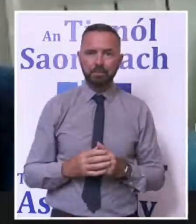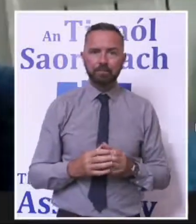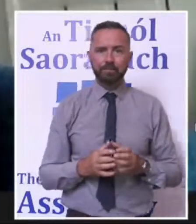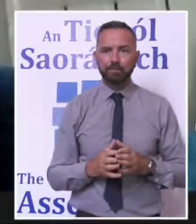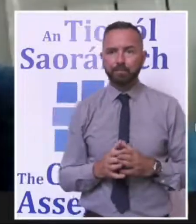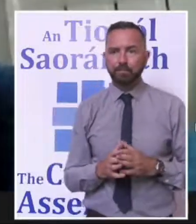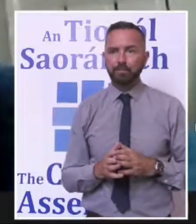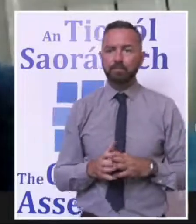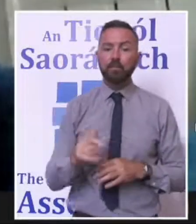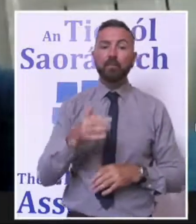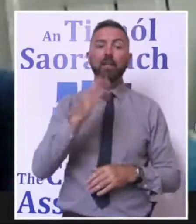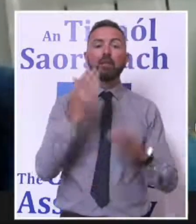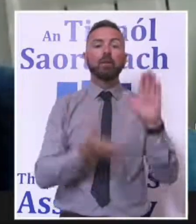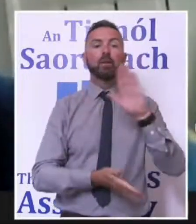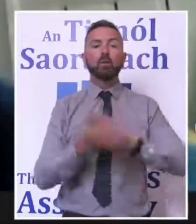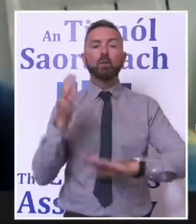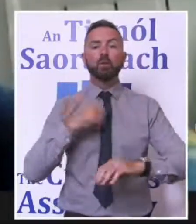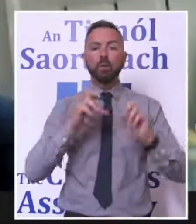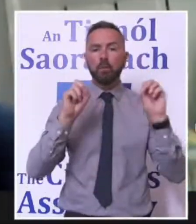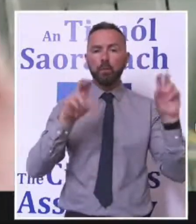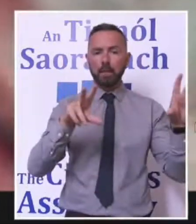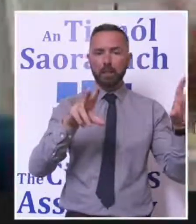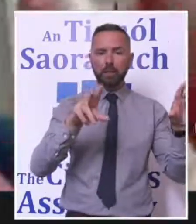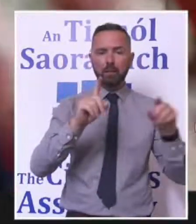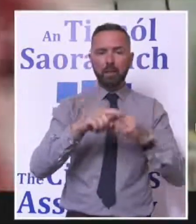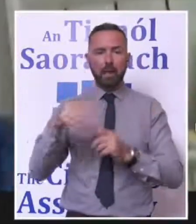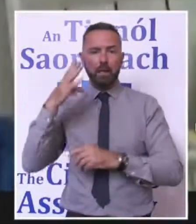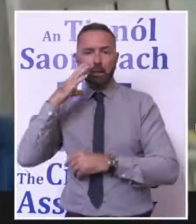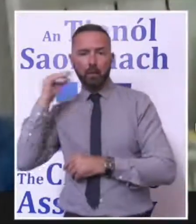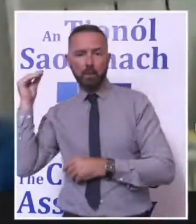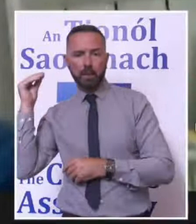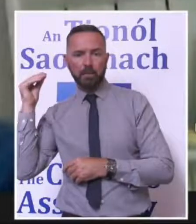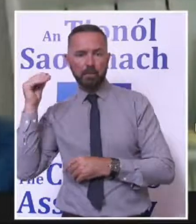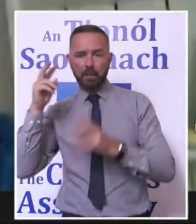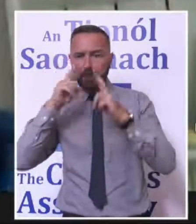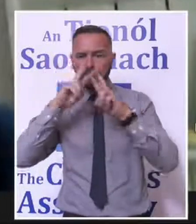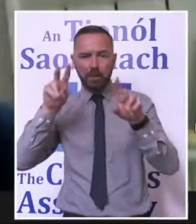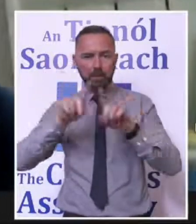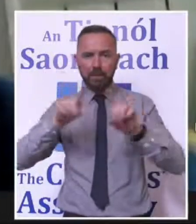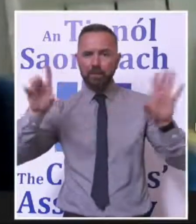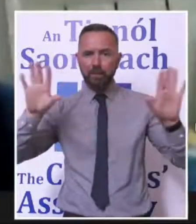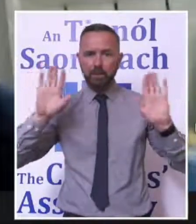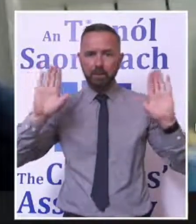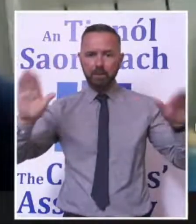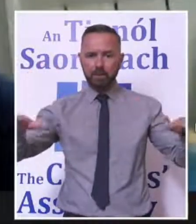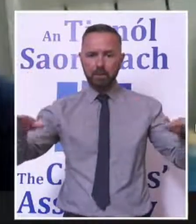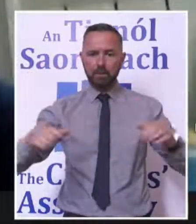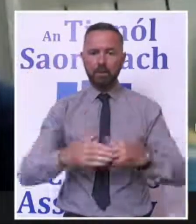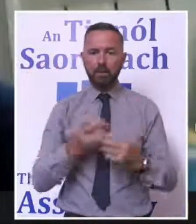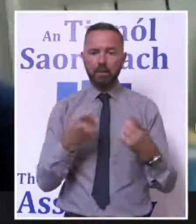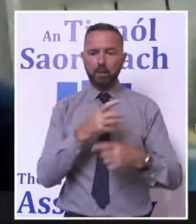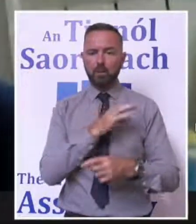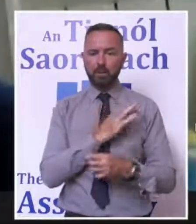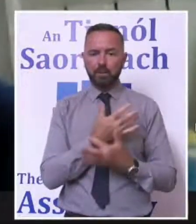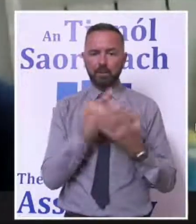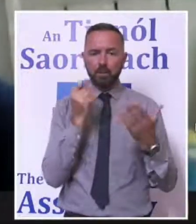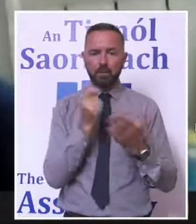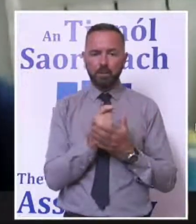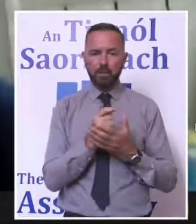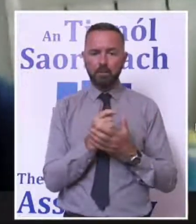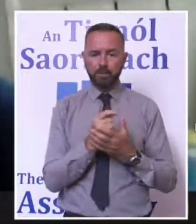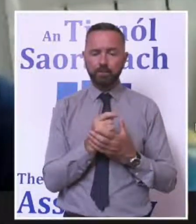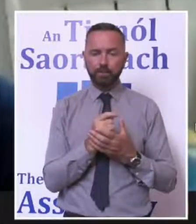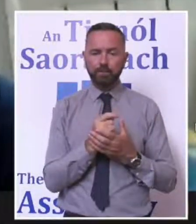if you go to Manchester and you go to Birmingham, just physically visit them, and that's something that I've done many, many times with